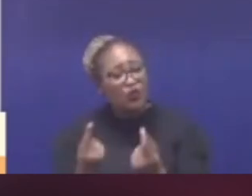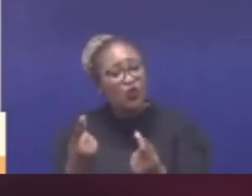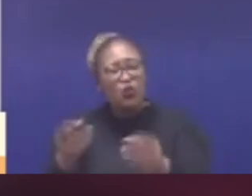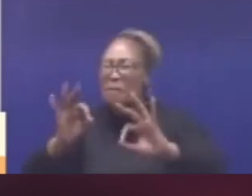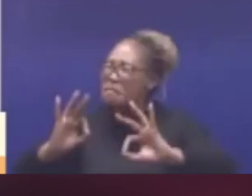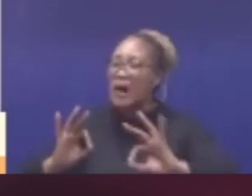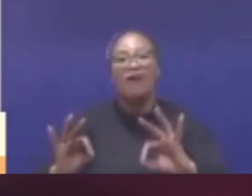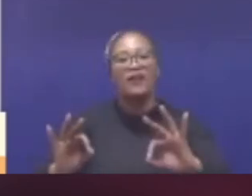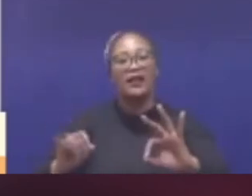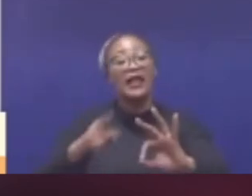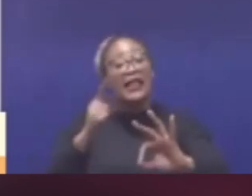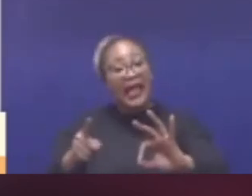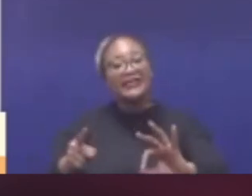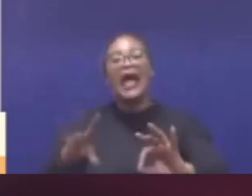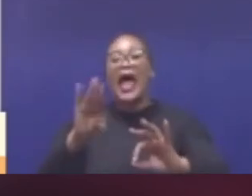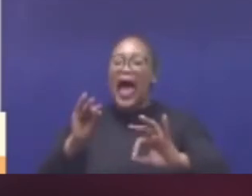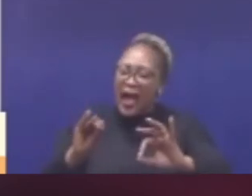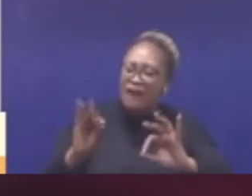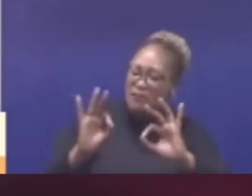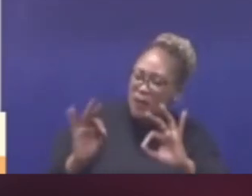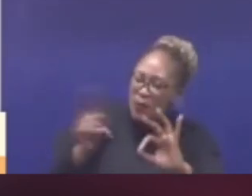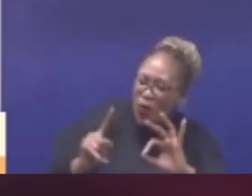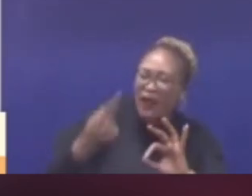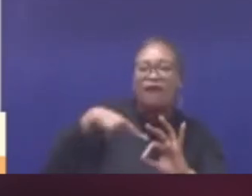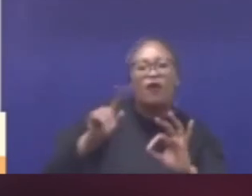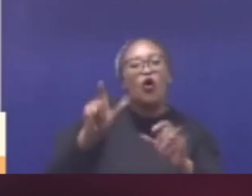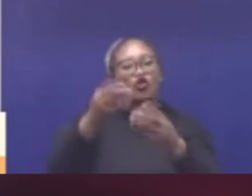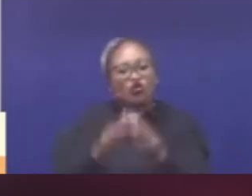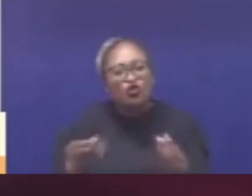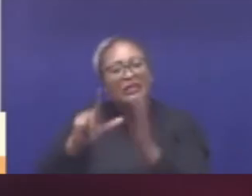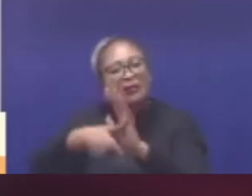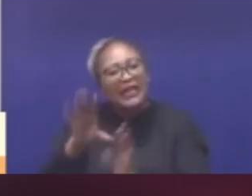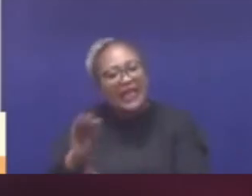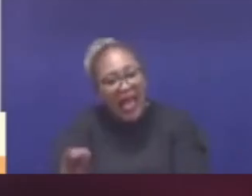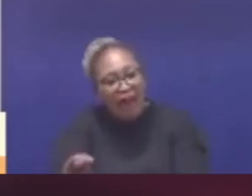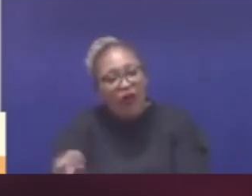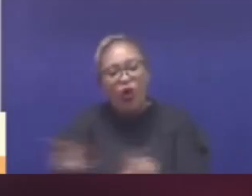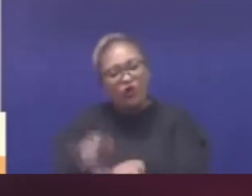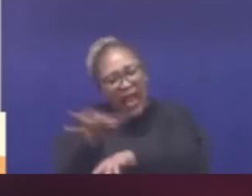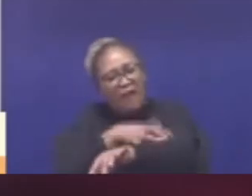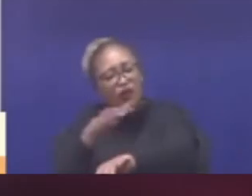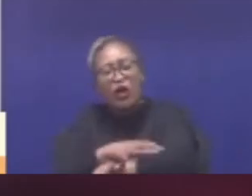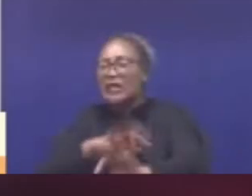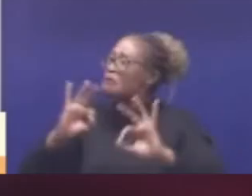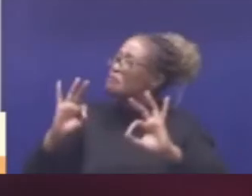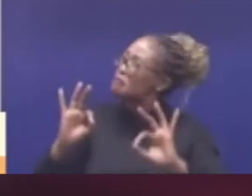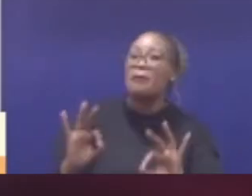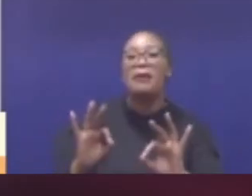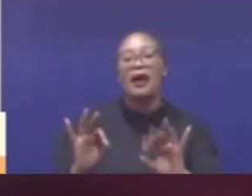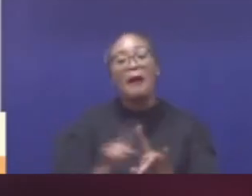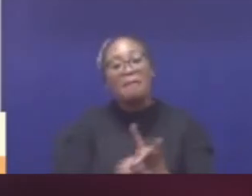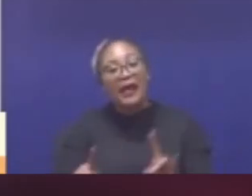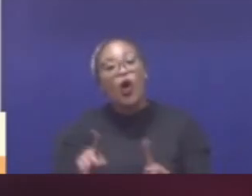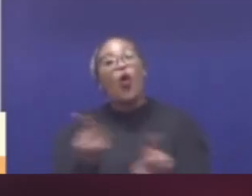needs learners with state-of-the-art facilities. However, the Select Committee found Nokutula Center